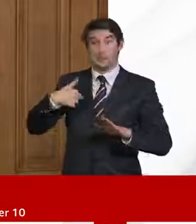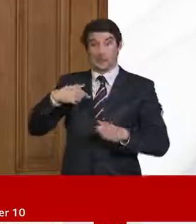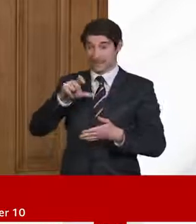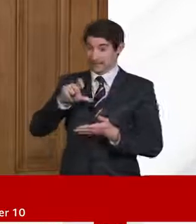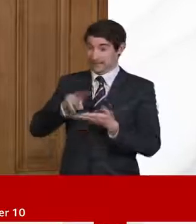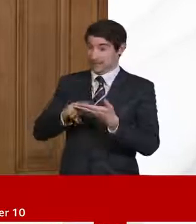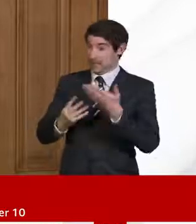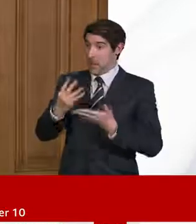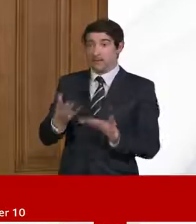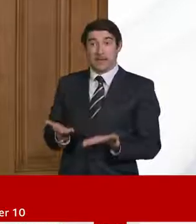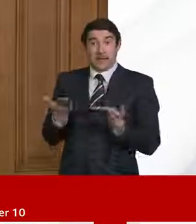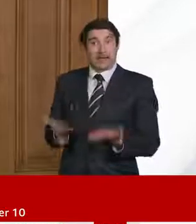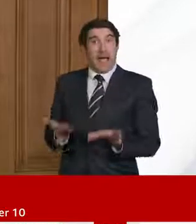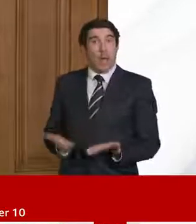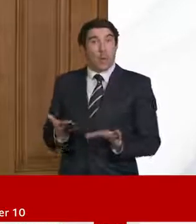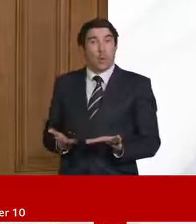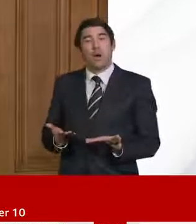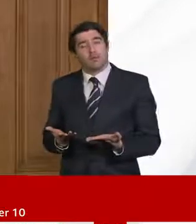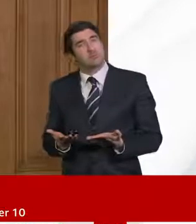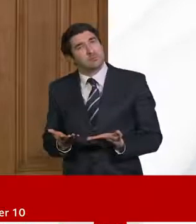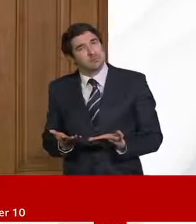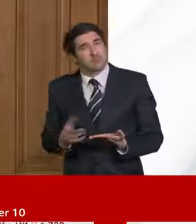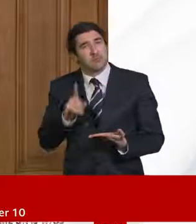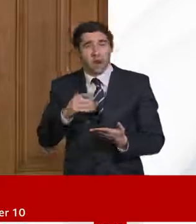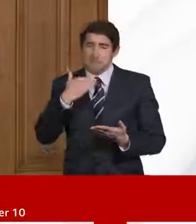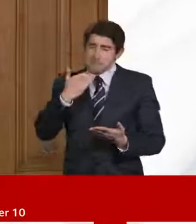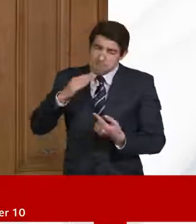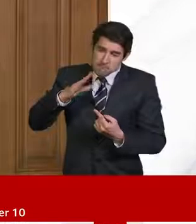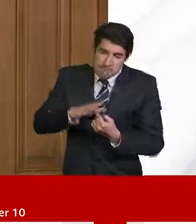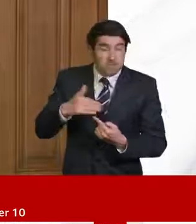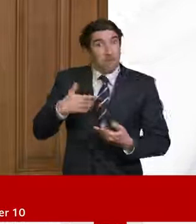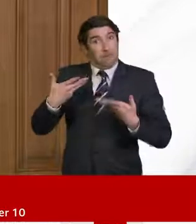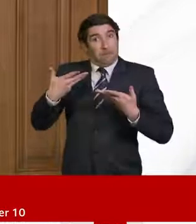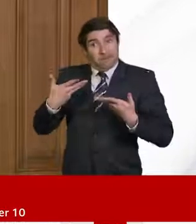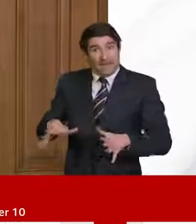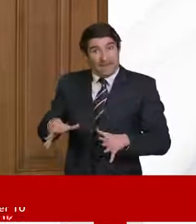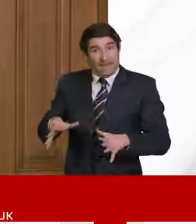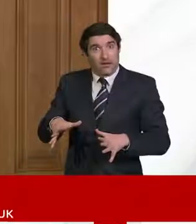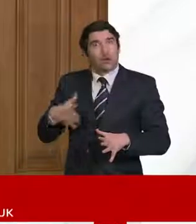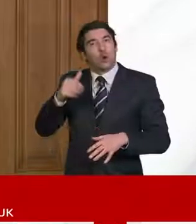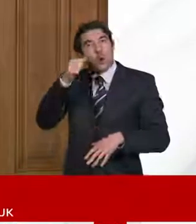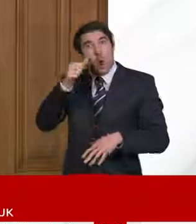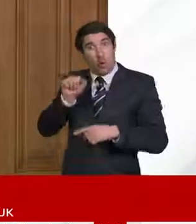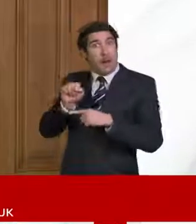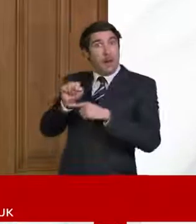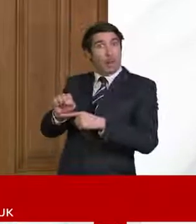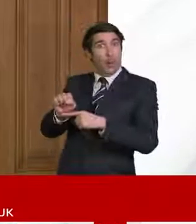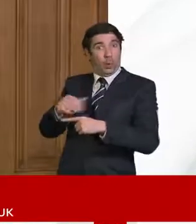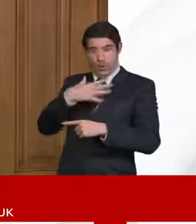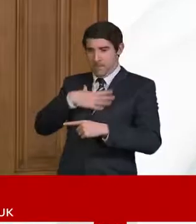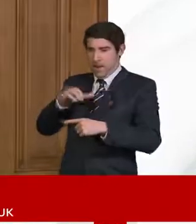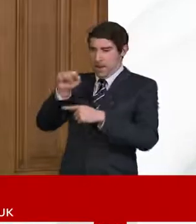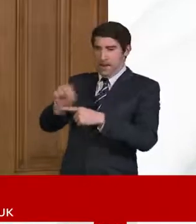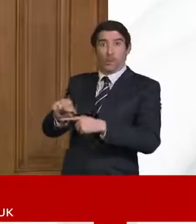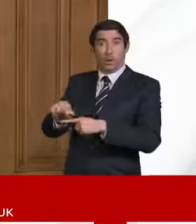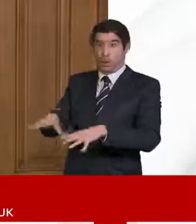lockdown element. If we know how many people have already had it, we will understand the proportion of the population that